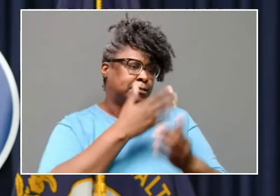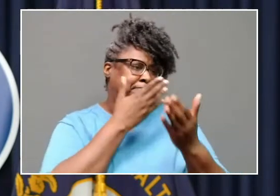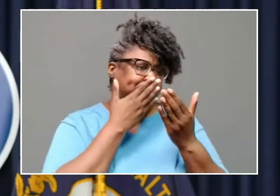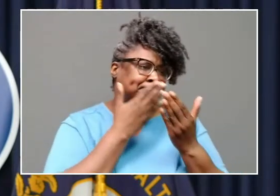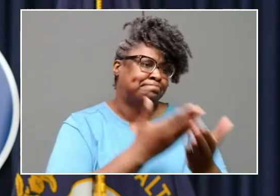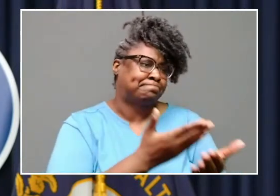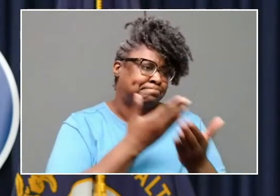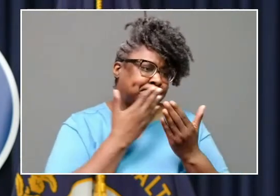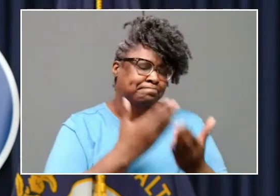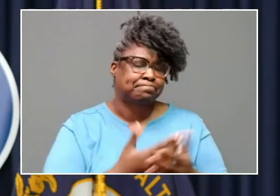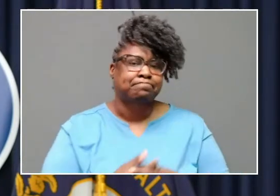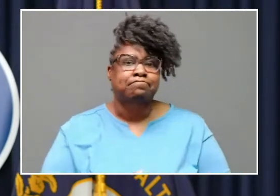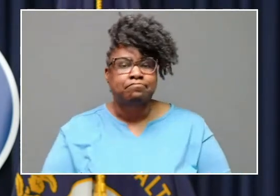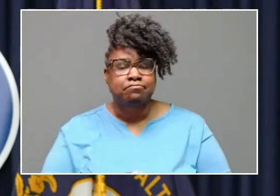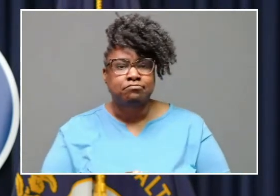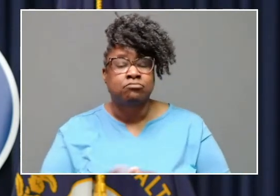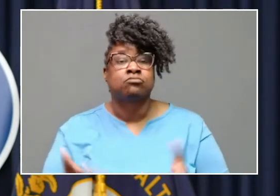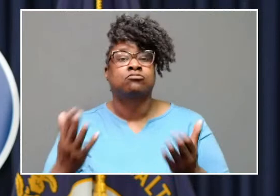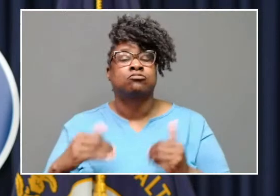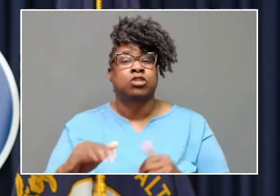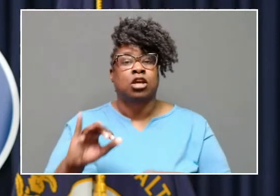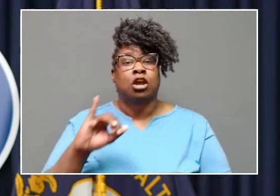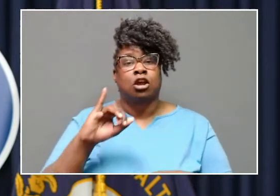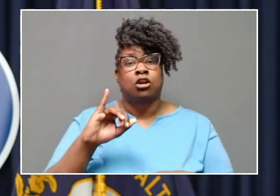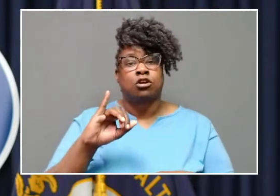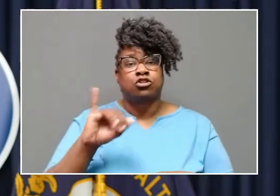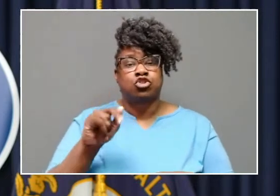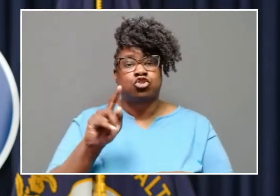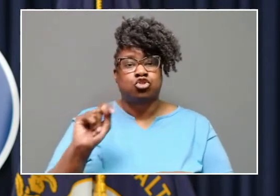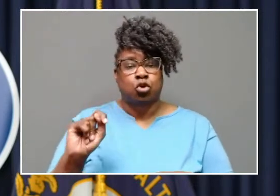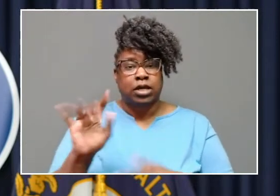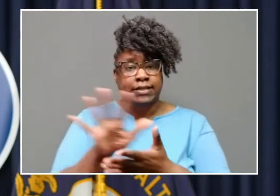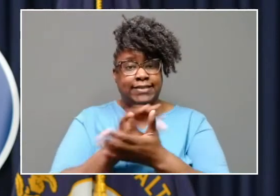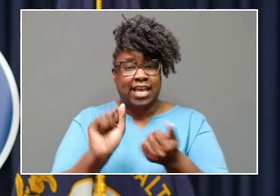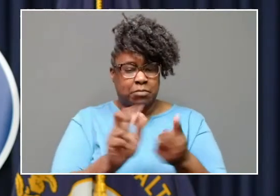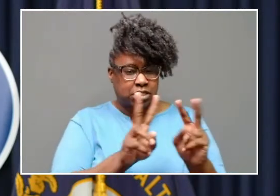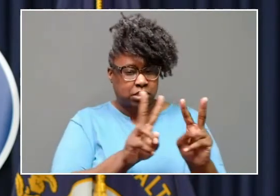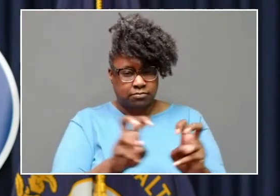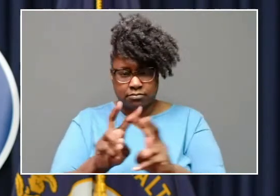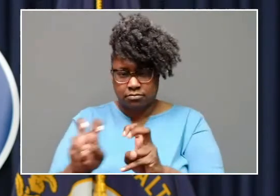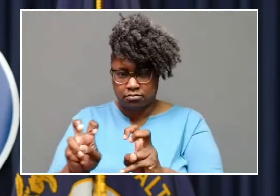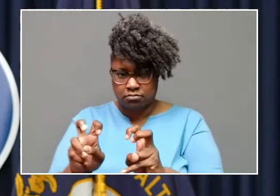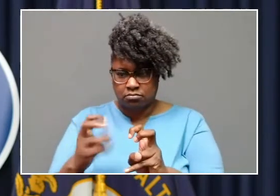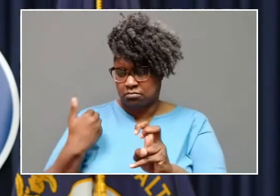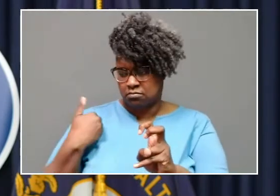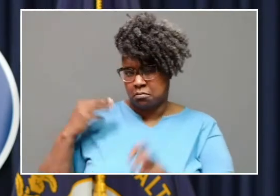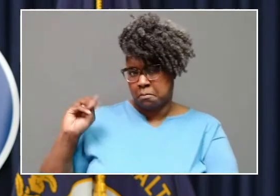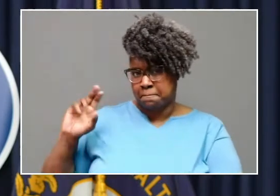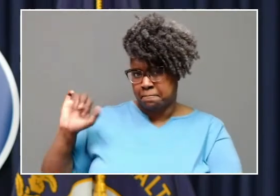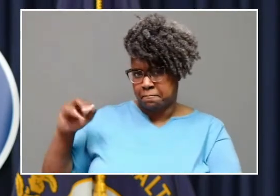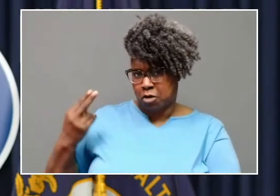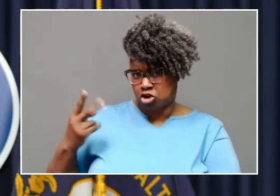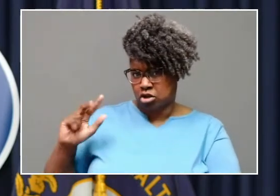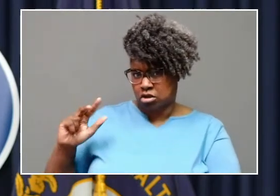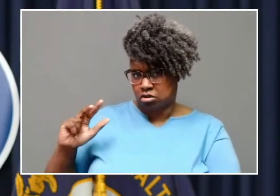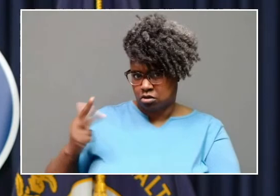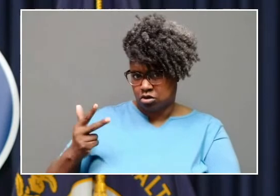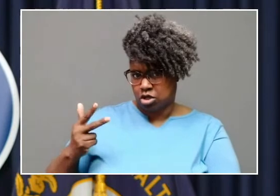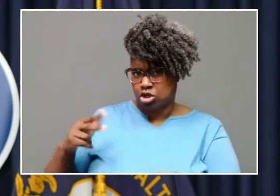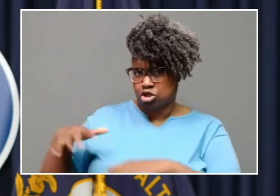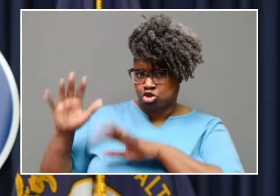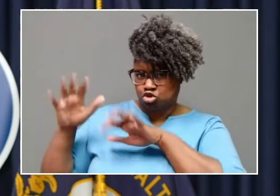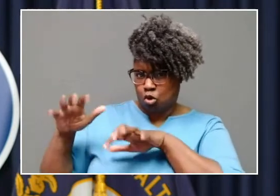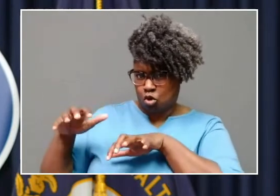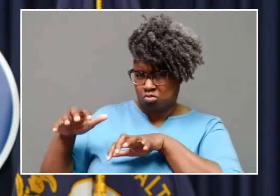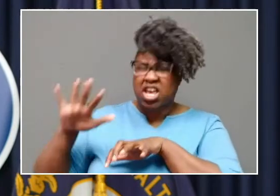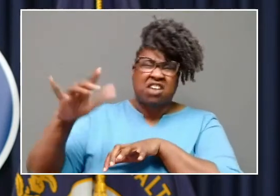finalizing joint damage assessments for the March 3rd storms. Remember, we have had so many different storm systems